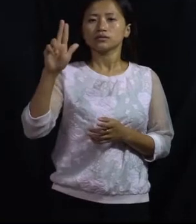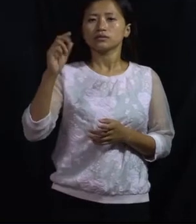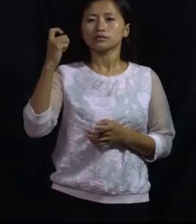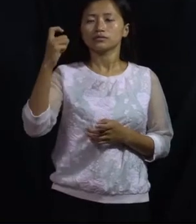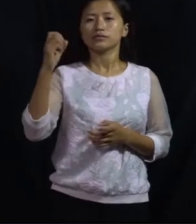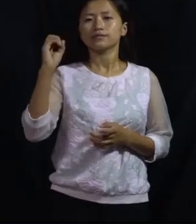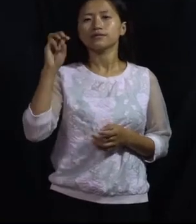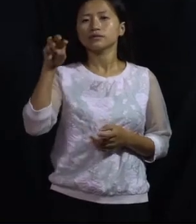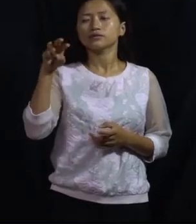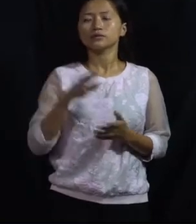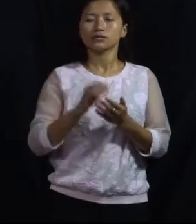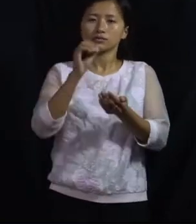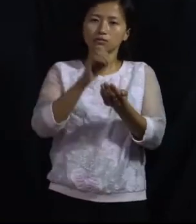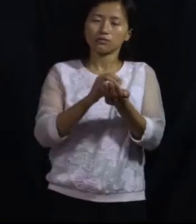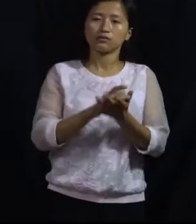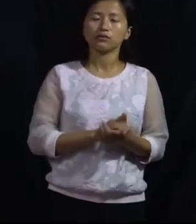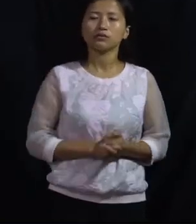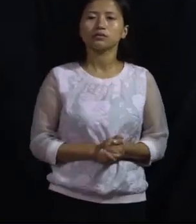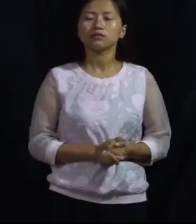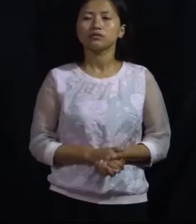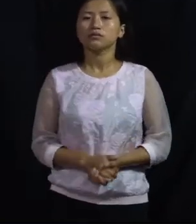8,700, and the stock.